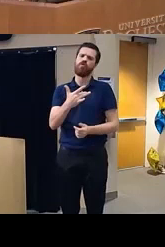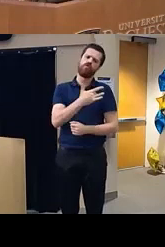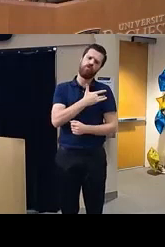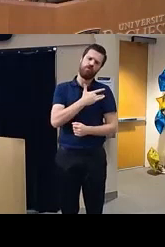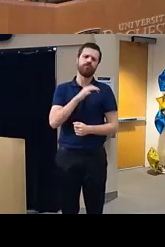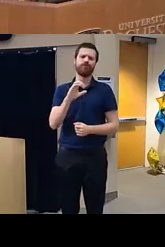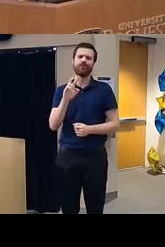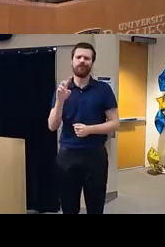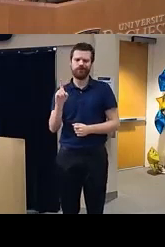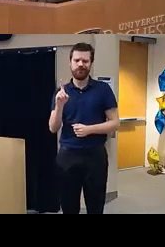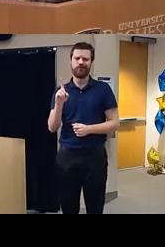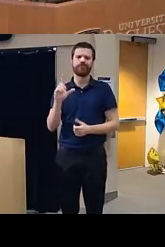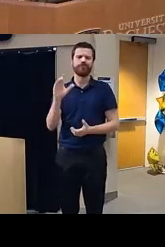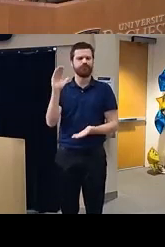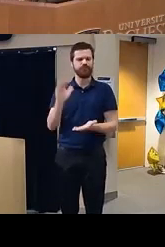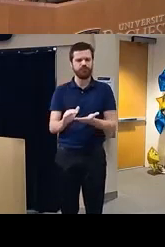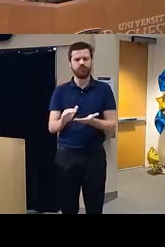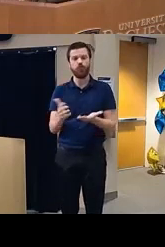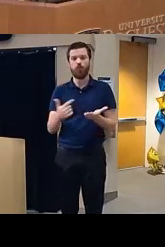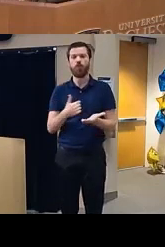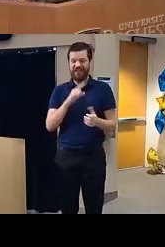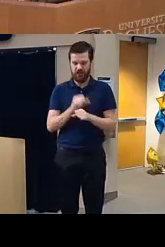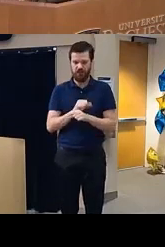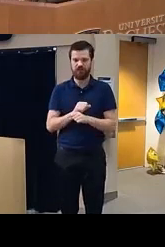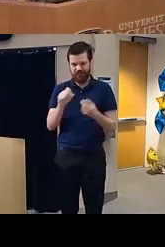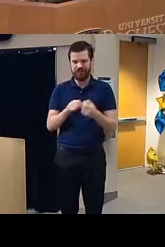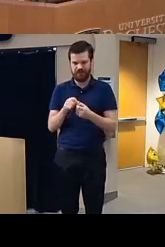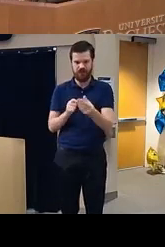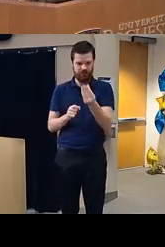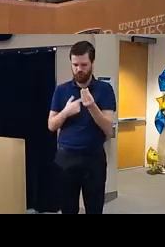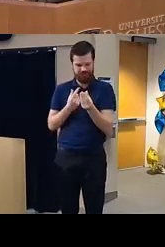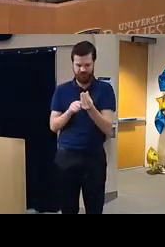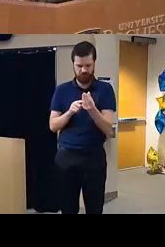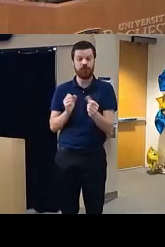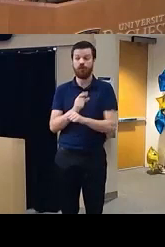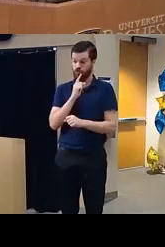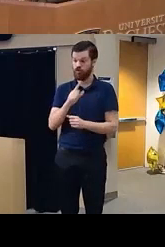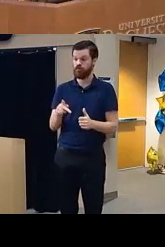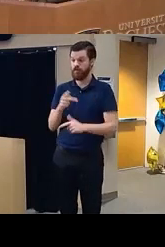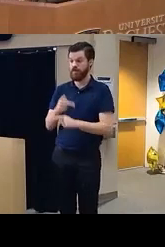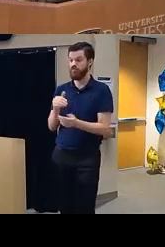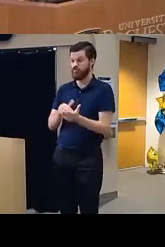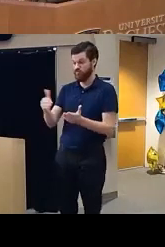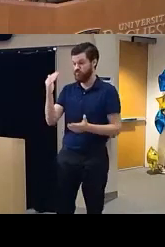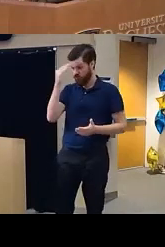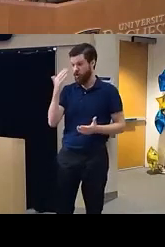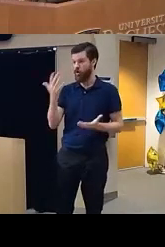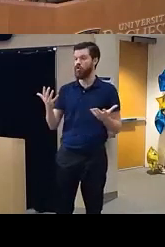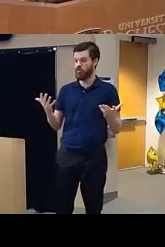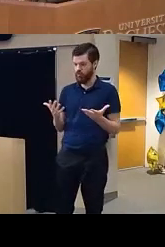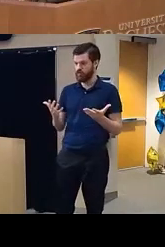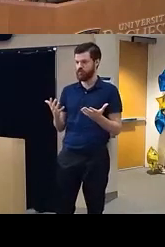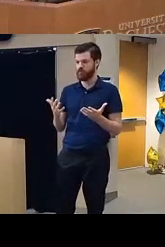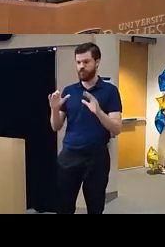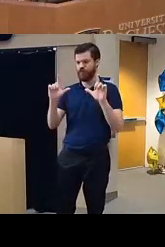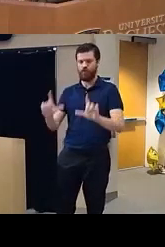reduction intervention that we did, like literally like making sure the primary care physician knows what the cardiovascular risk profile is.